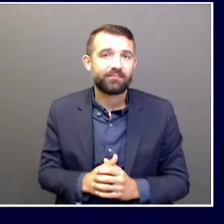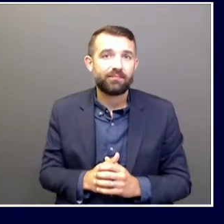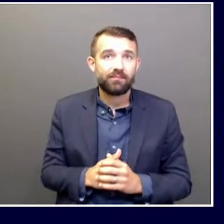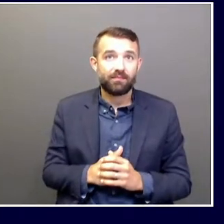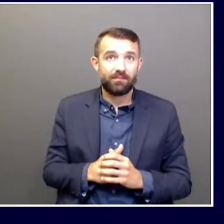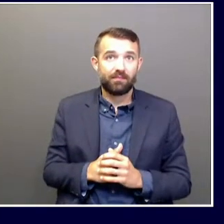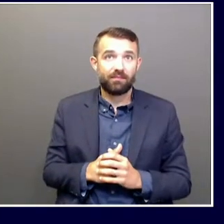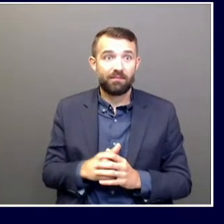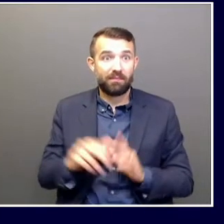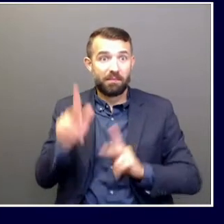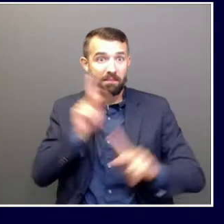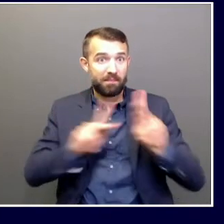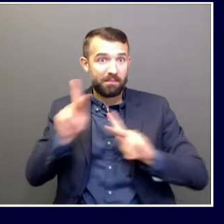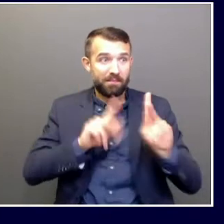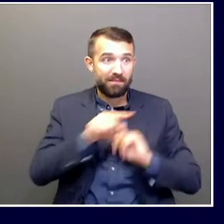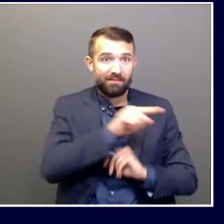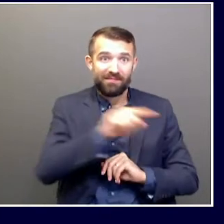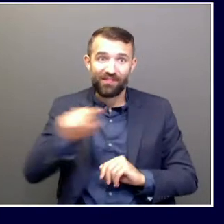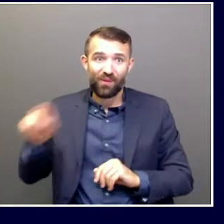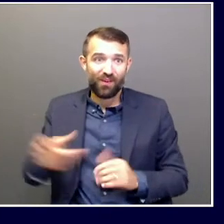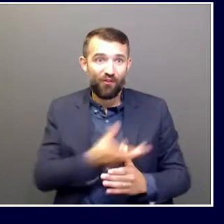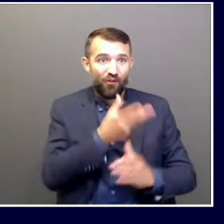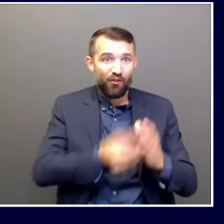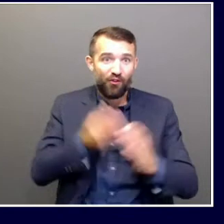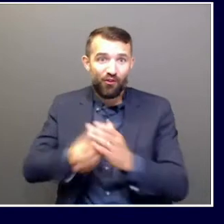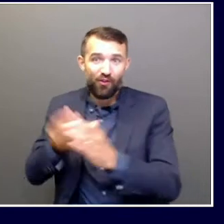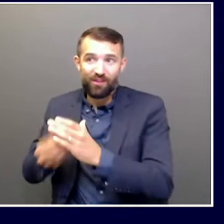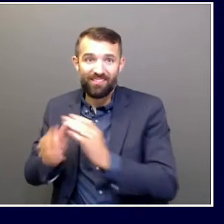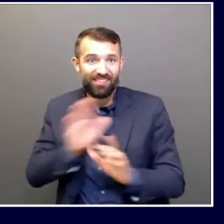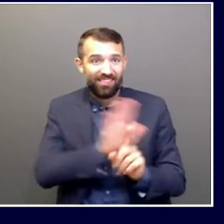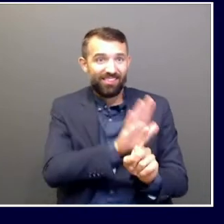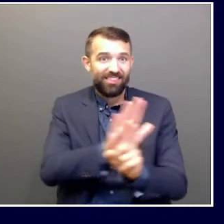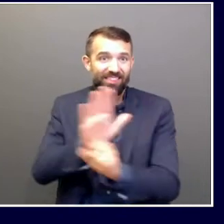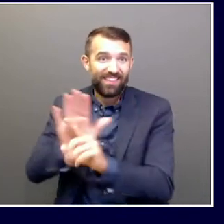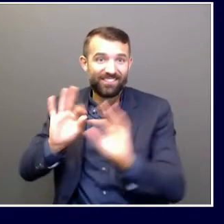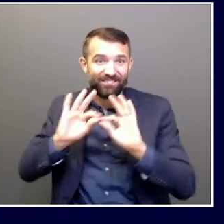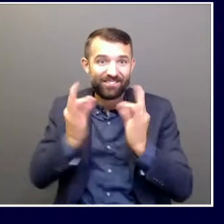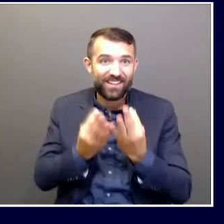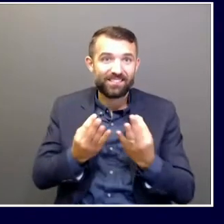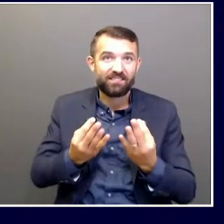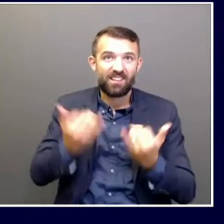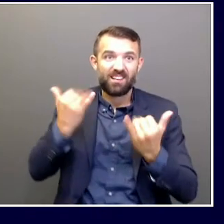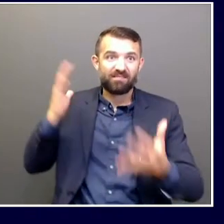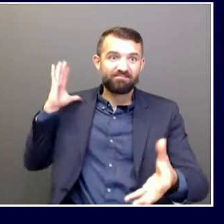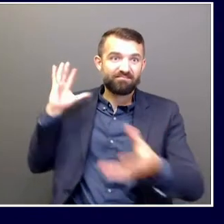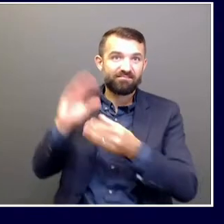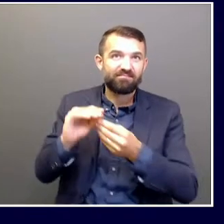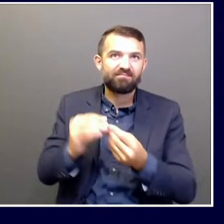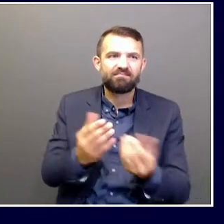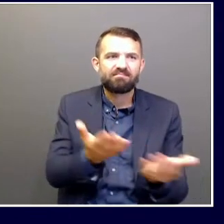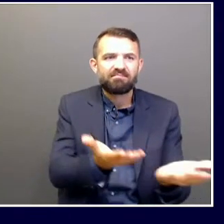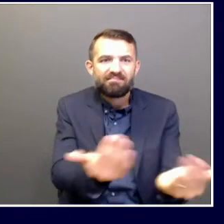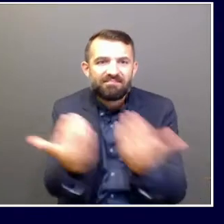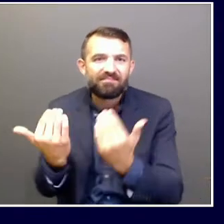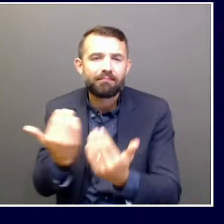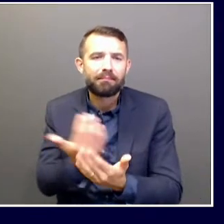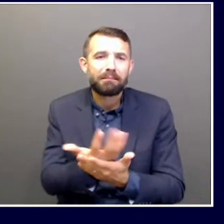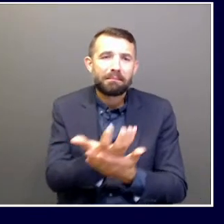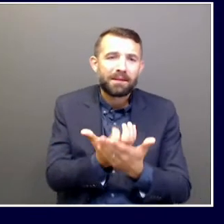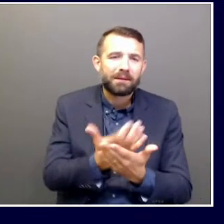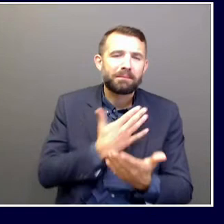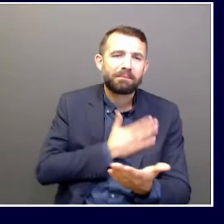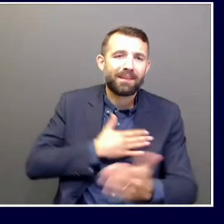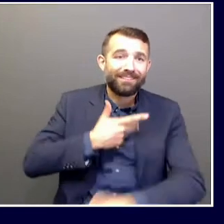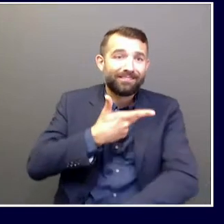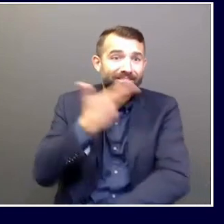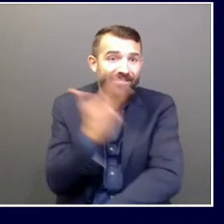get vaccinated. Along with the more than 1,000 deaths now, we now have a record number of Maine